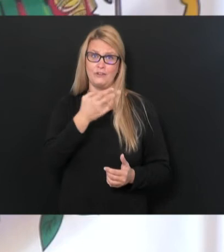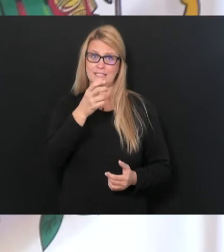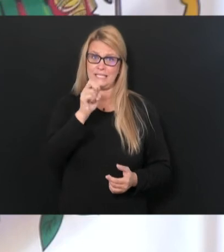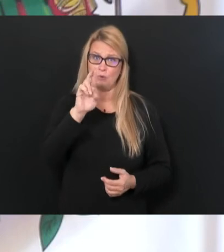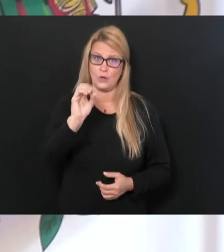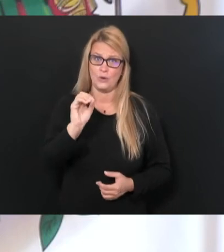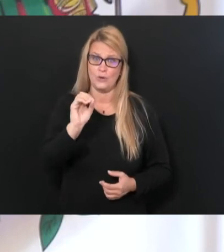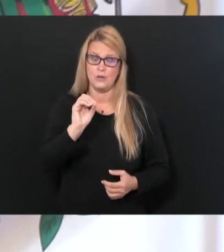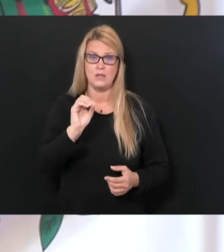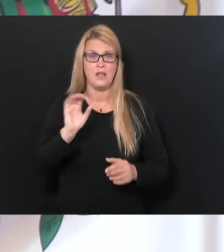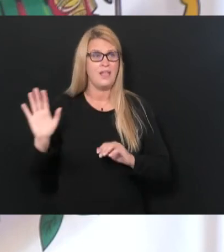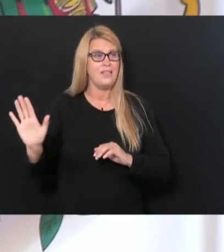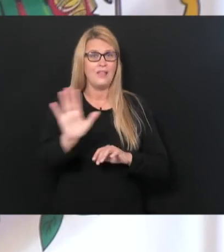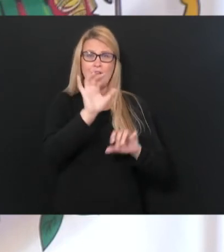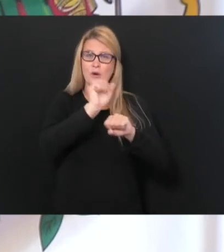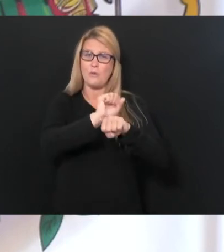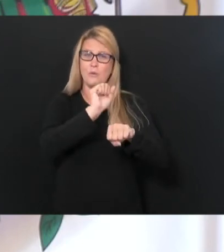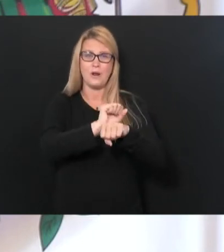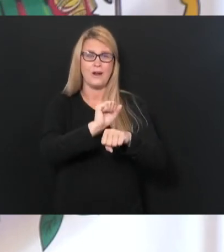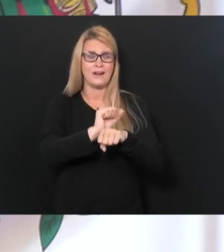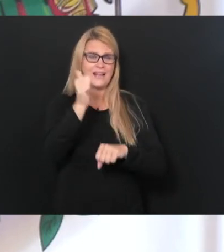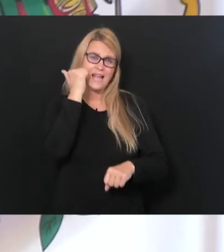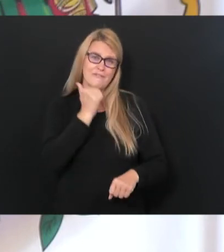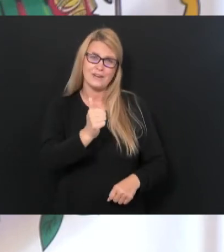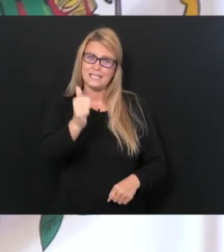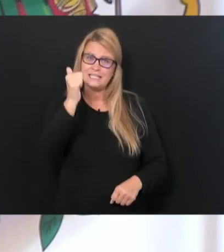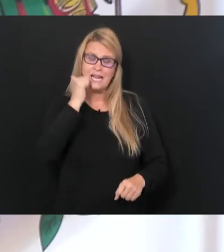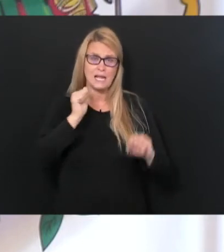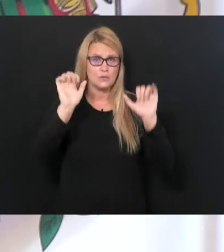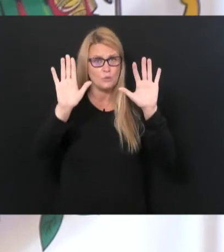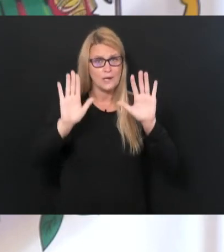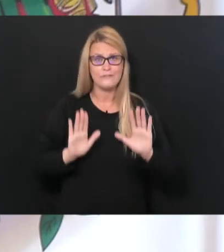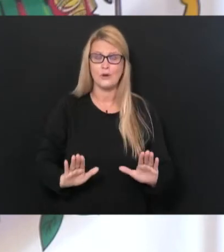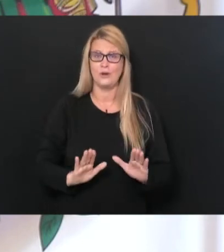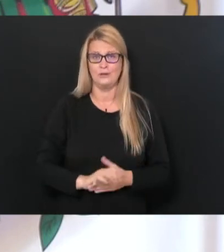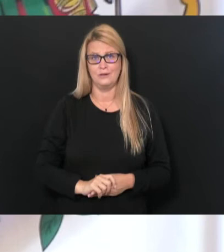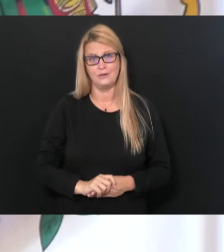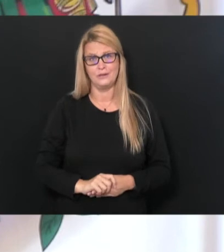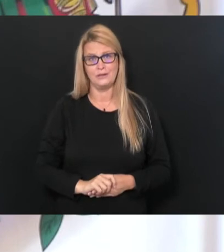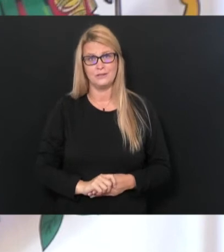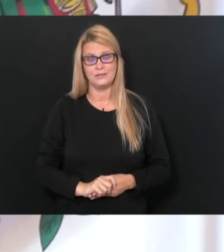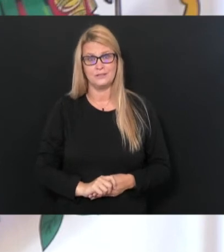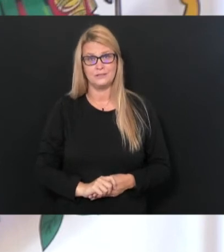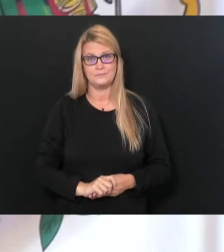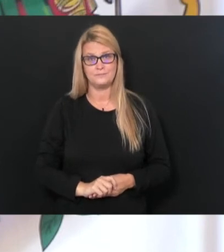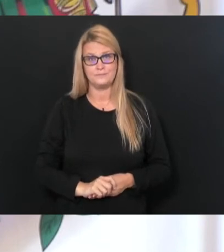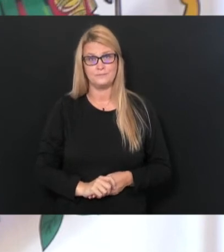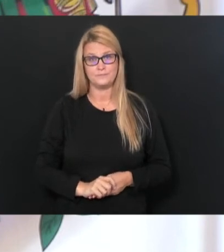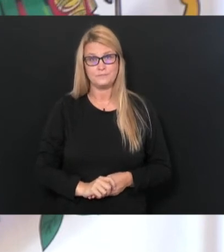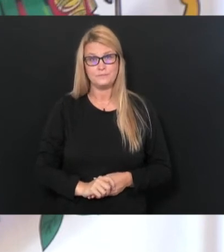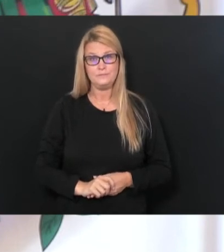all the great work that they're doing every single day. Just think,